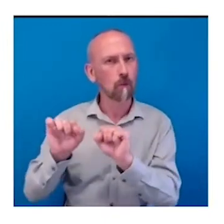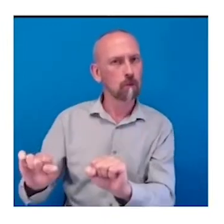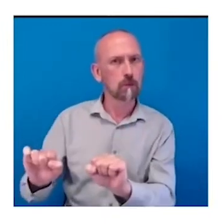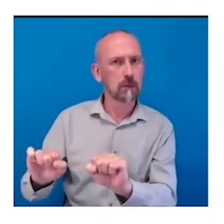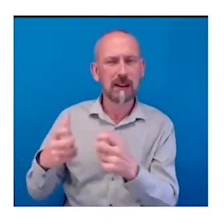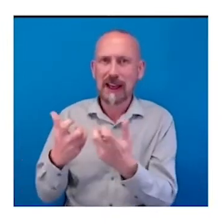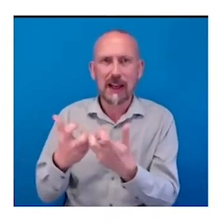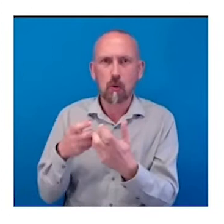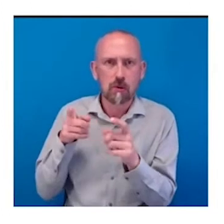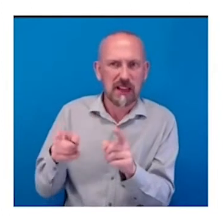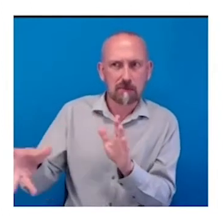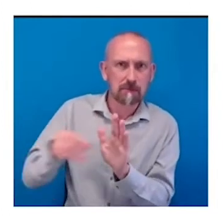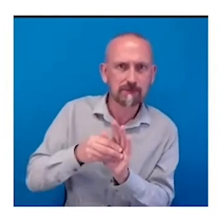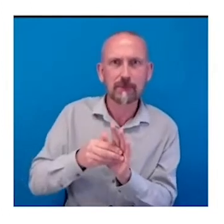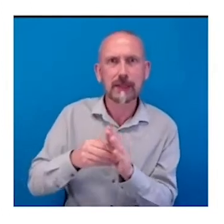accessibility guidelines.